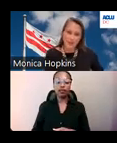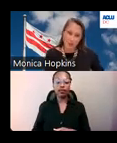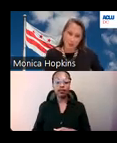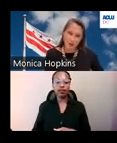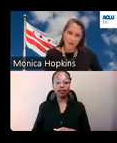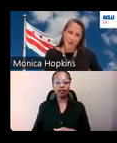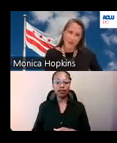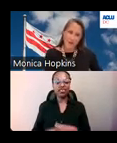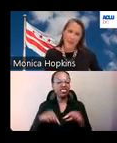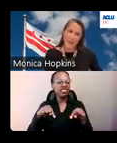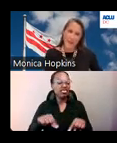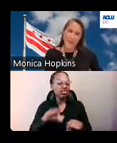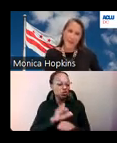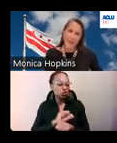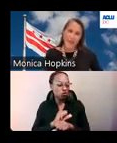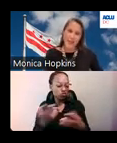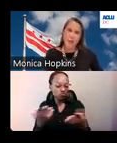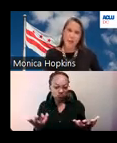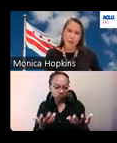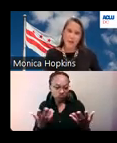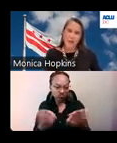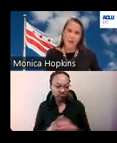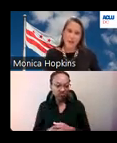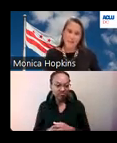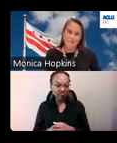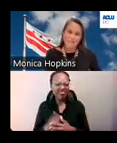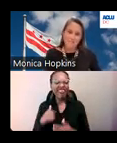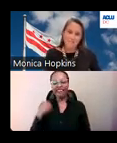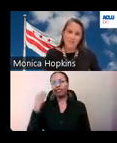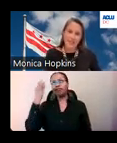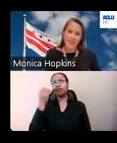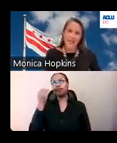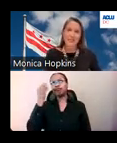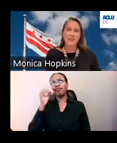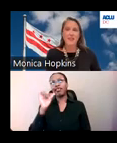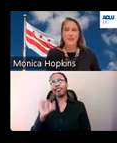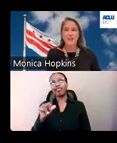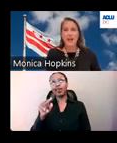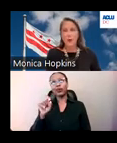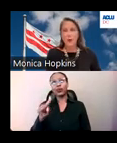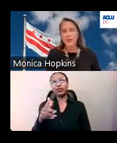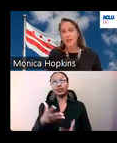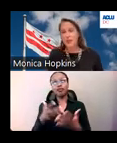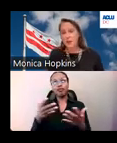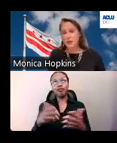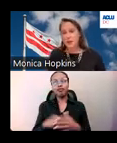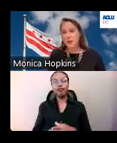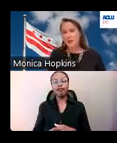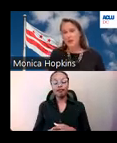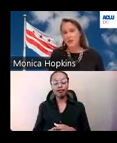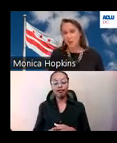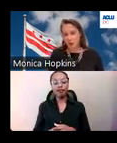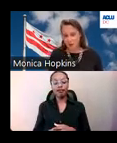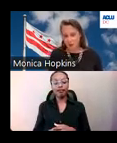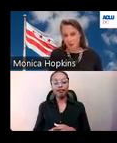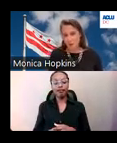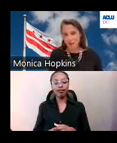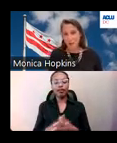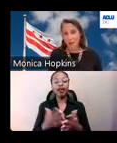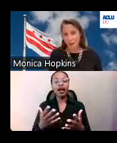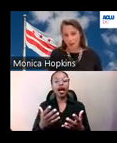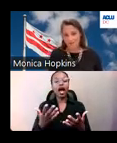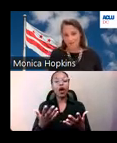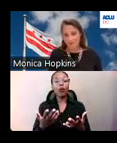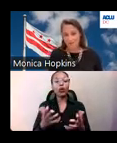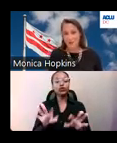what is this work? I think about that a lot. And I wanted to close with some words from